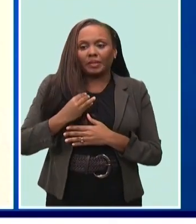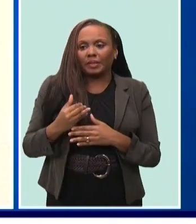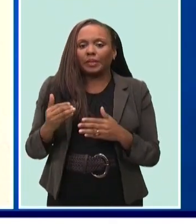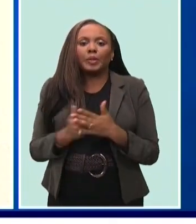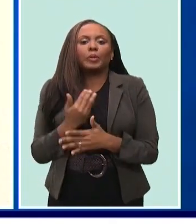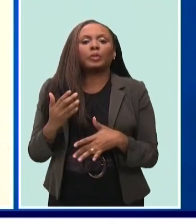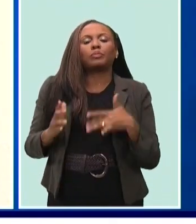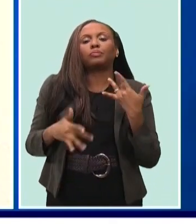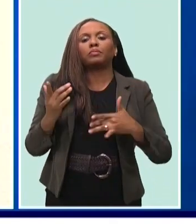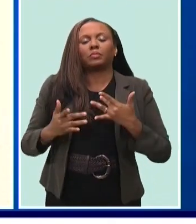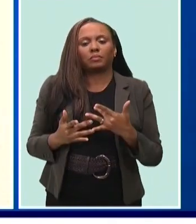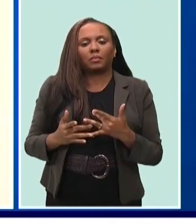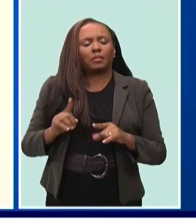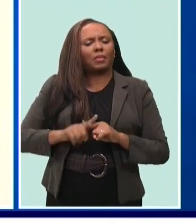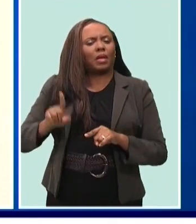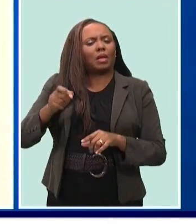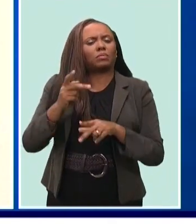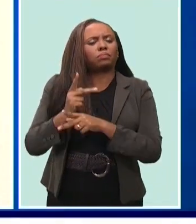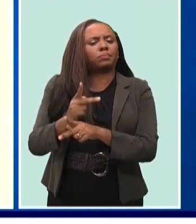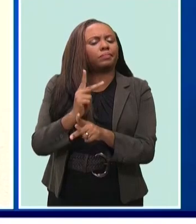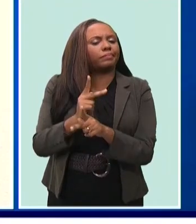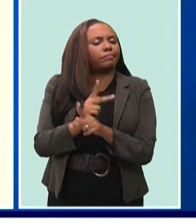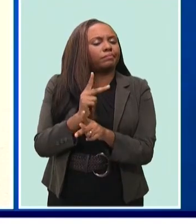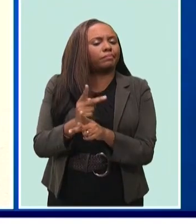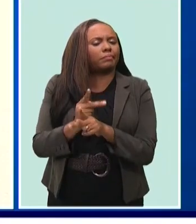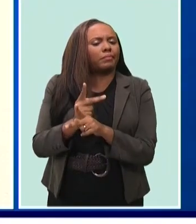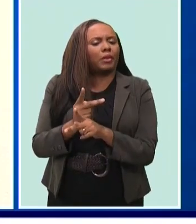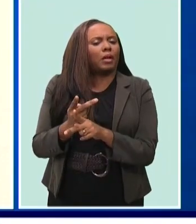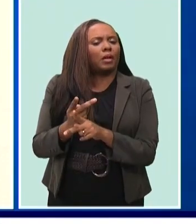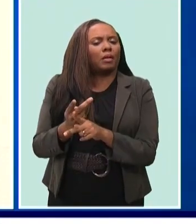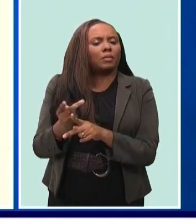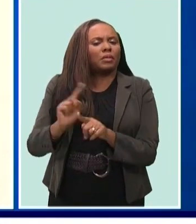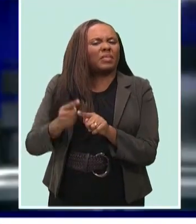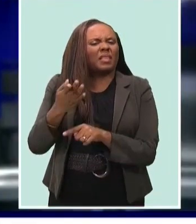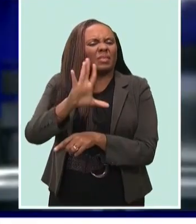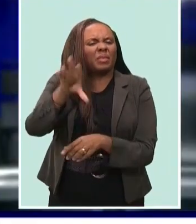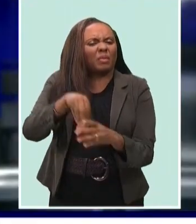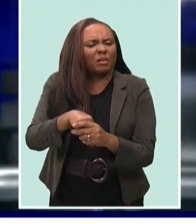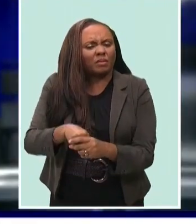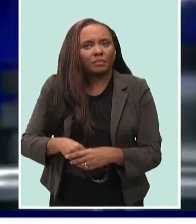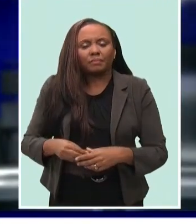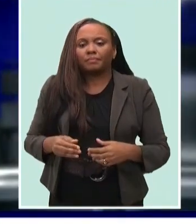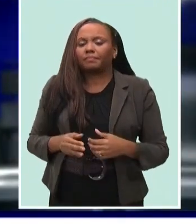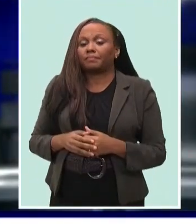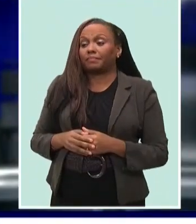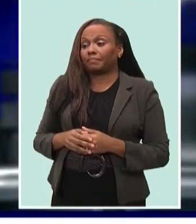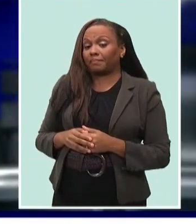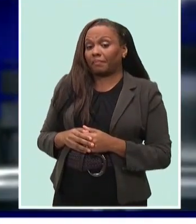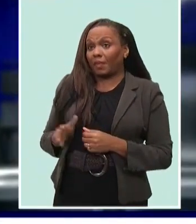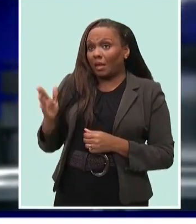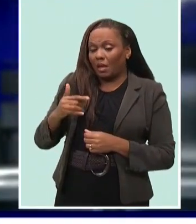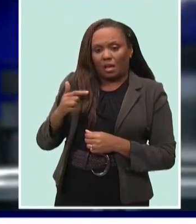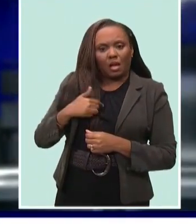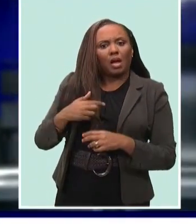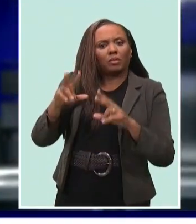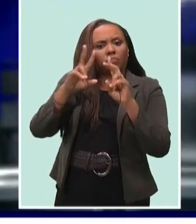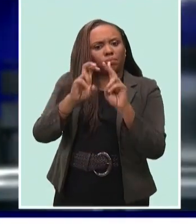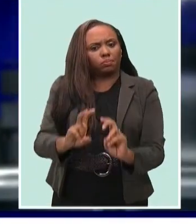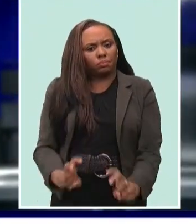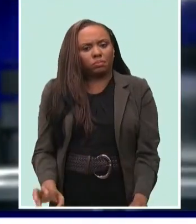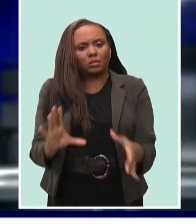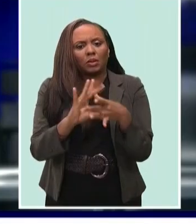beliefs, but they must be very careful what they get themselves into. Well, Lisa, while following and investigating the